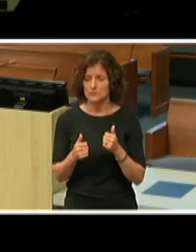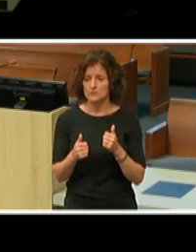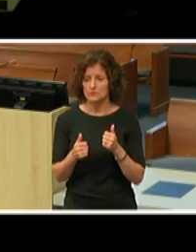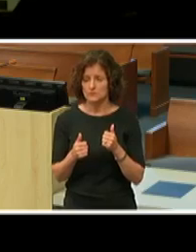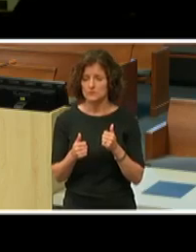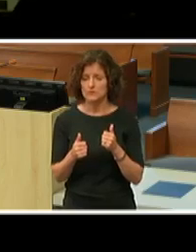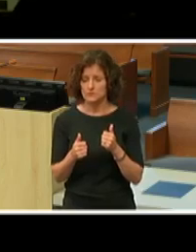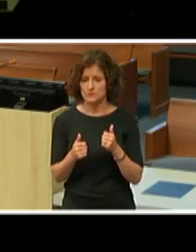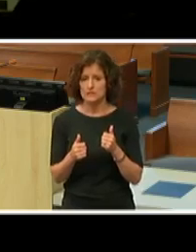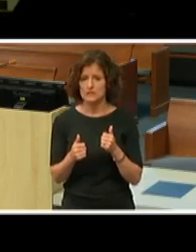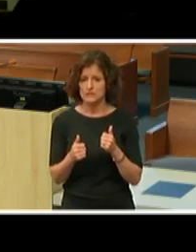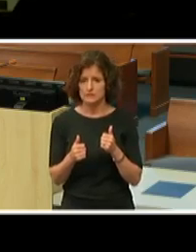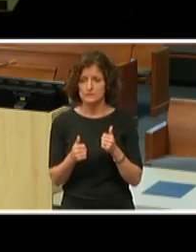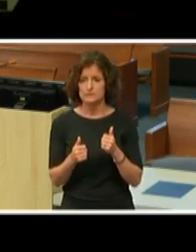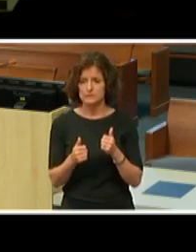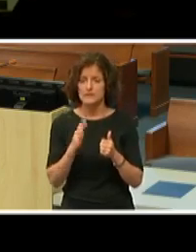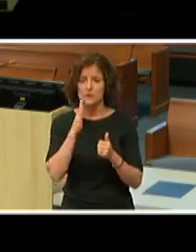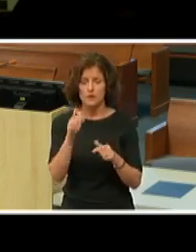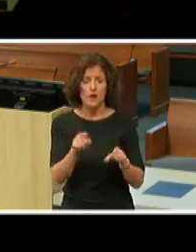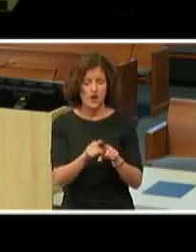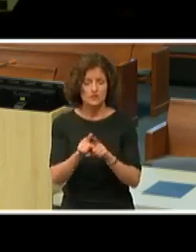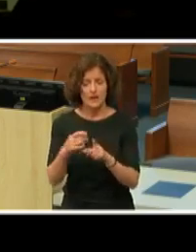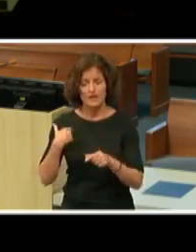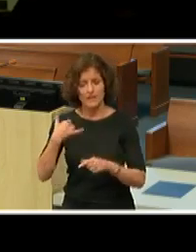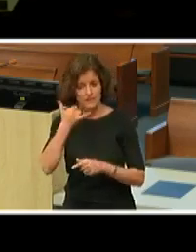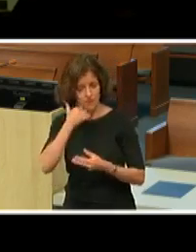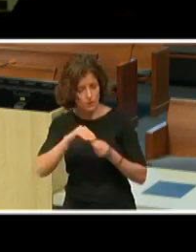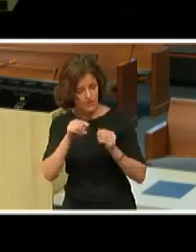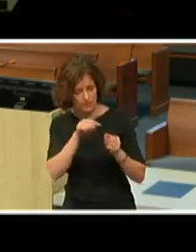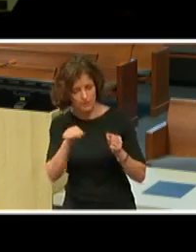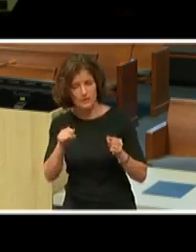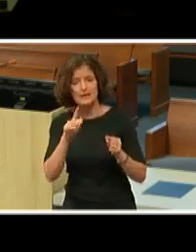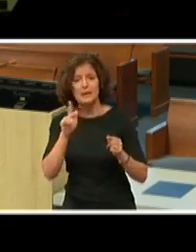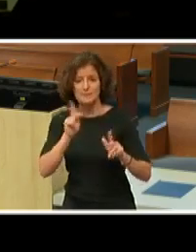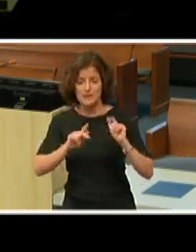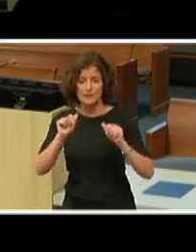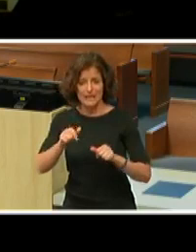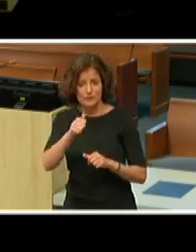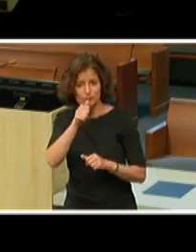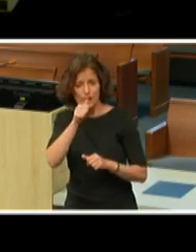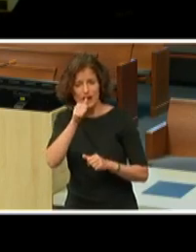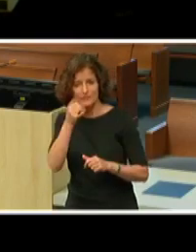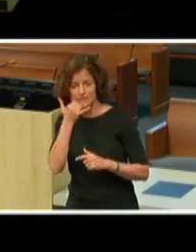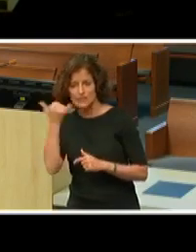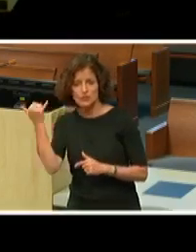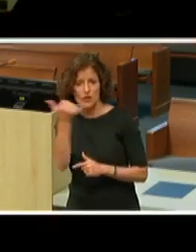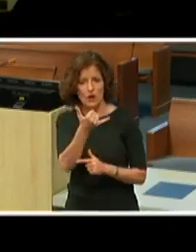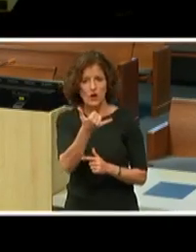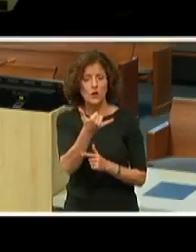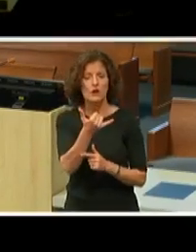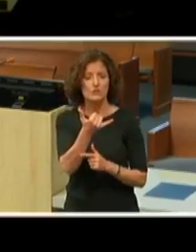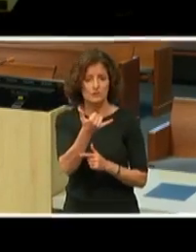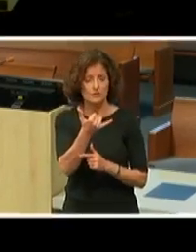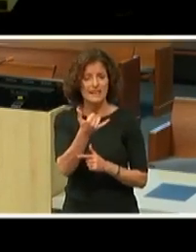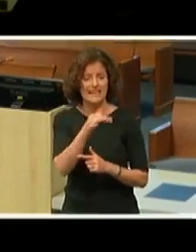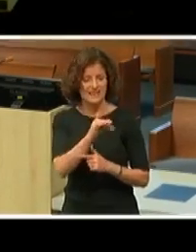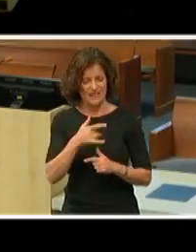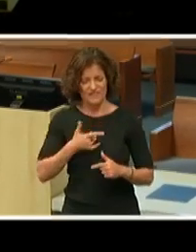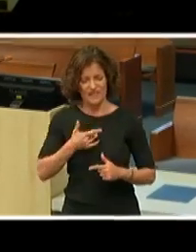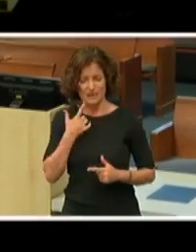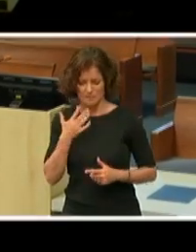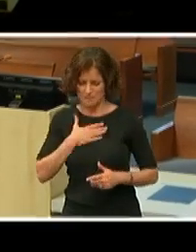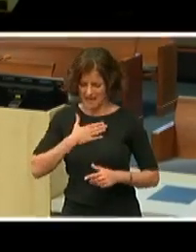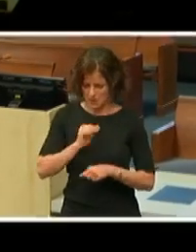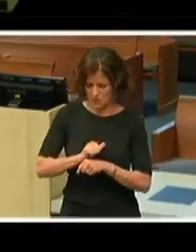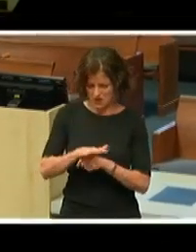there will be a phone number where people can anonymously call in if their workplace is unsafe. And